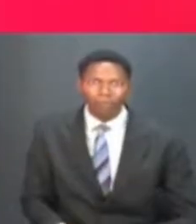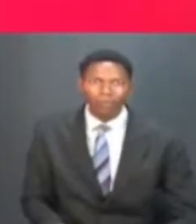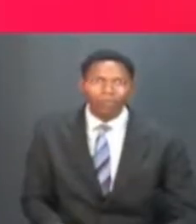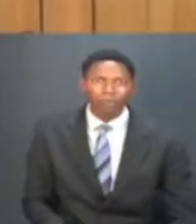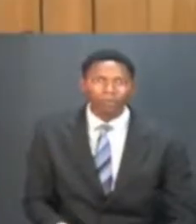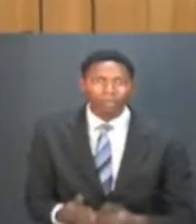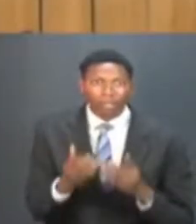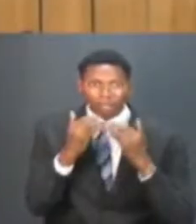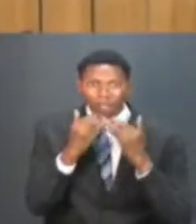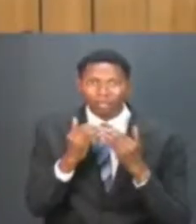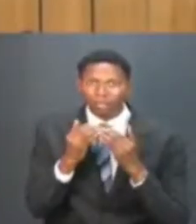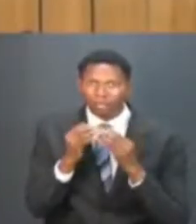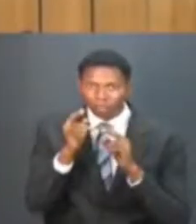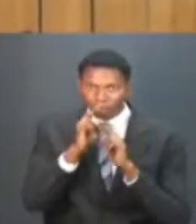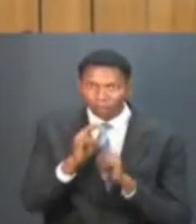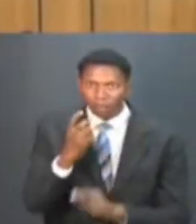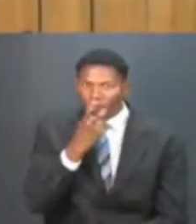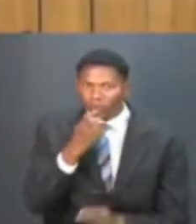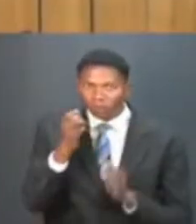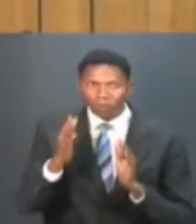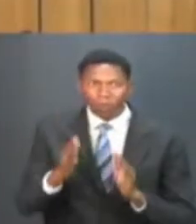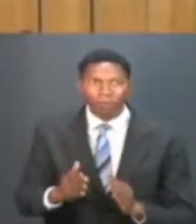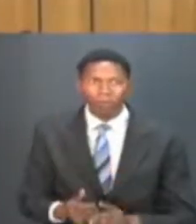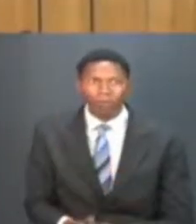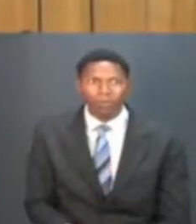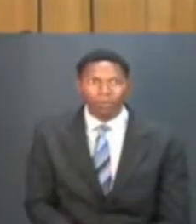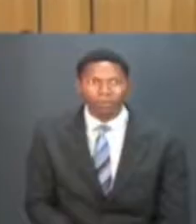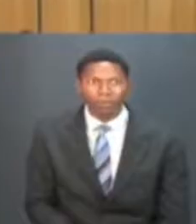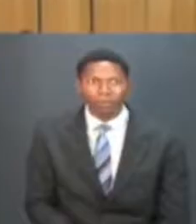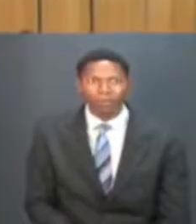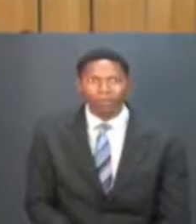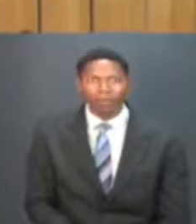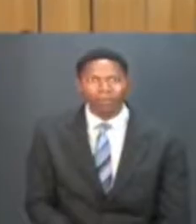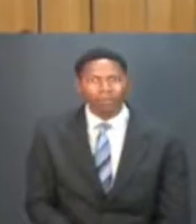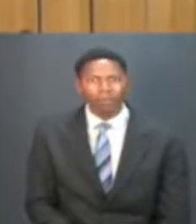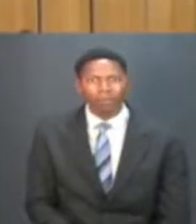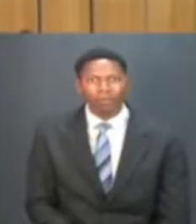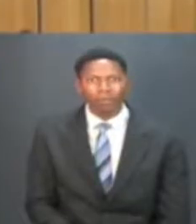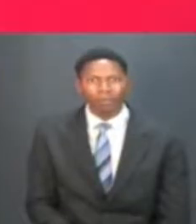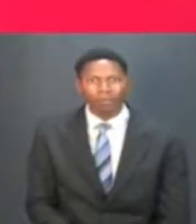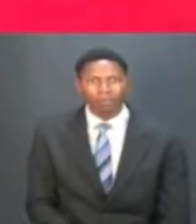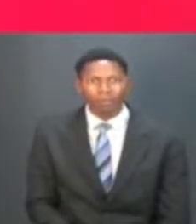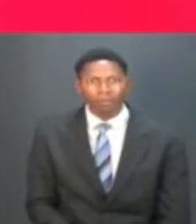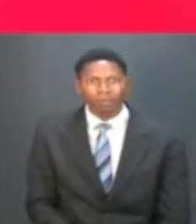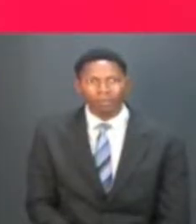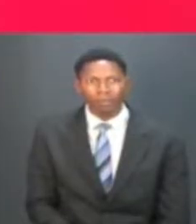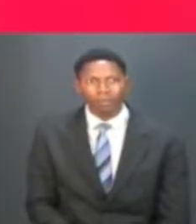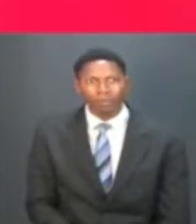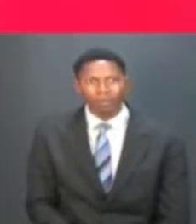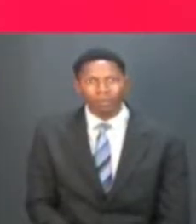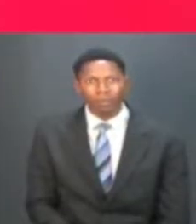Thank you, Honorable Speaker, for this opportunity. Yes.